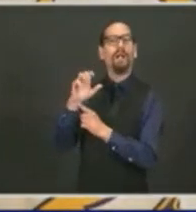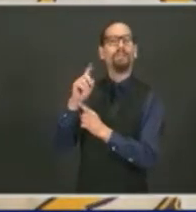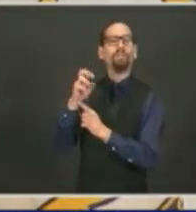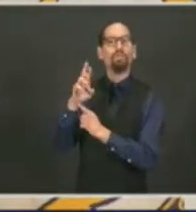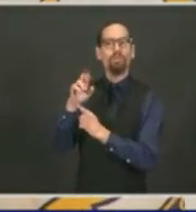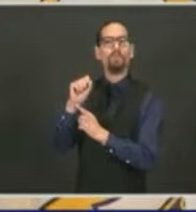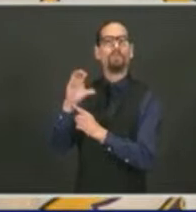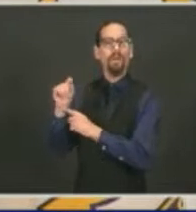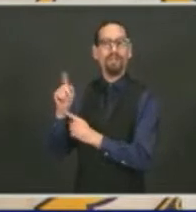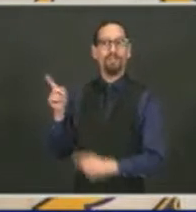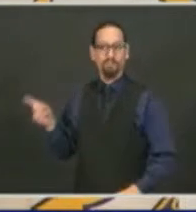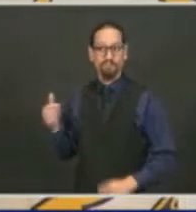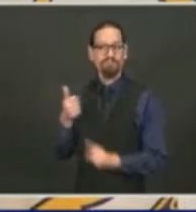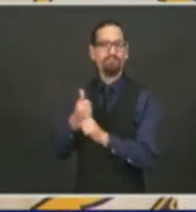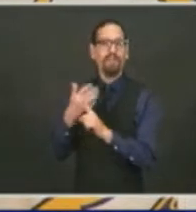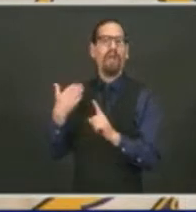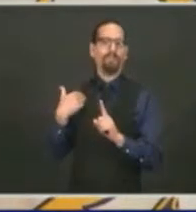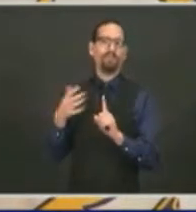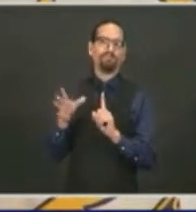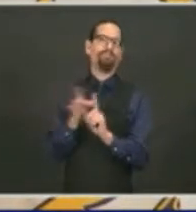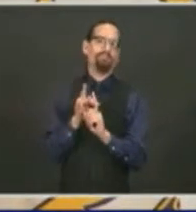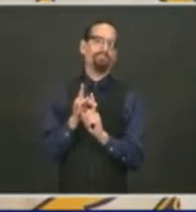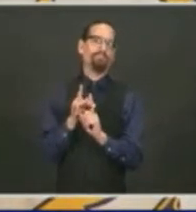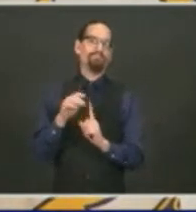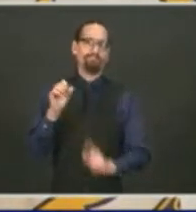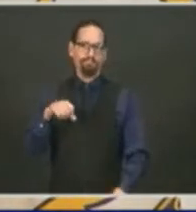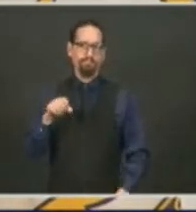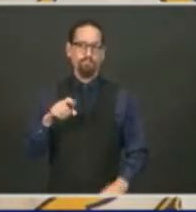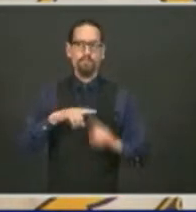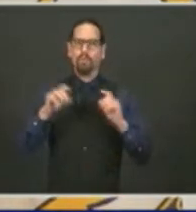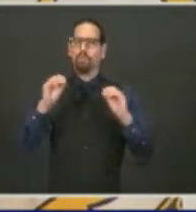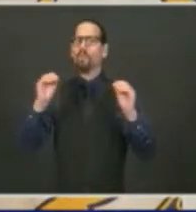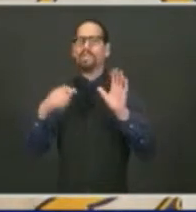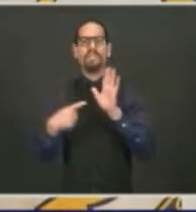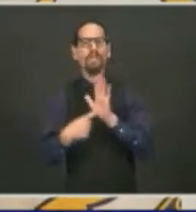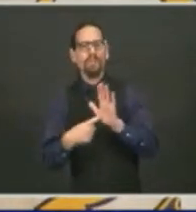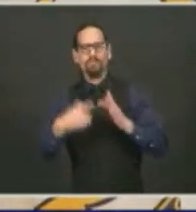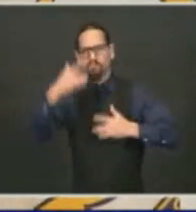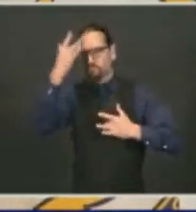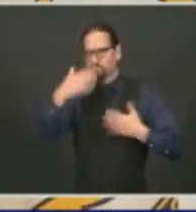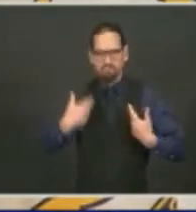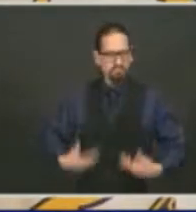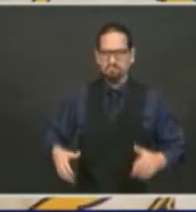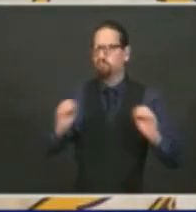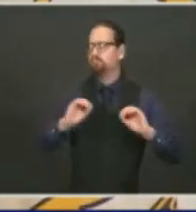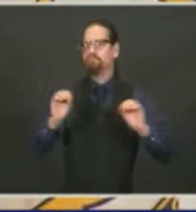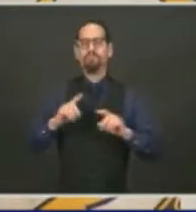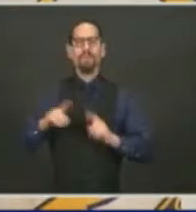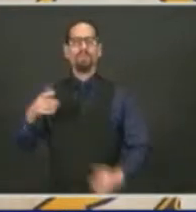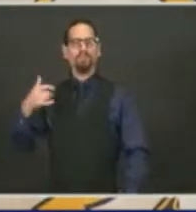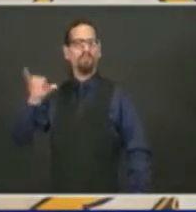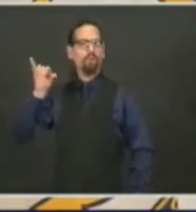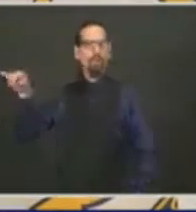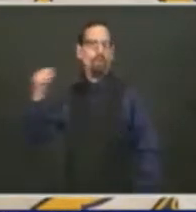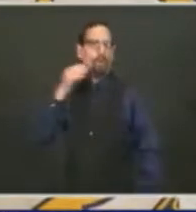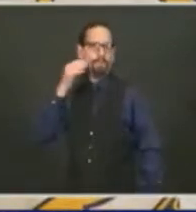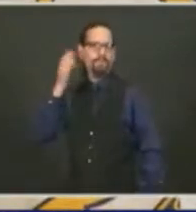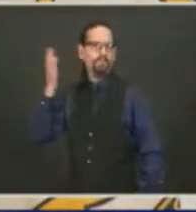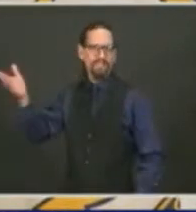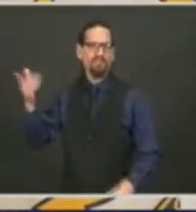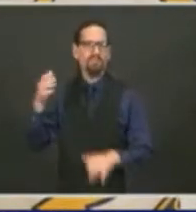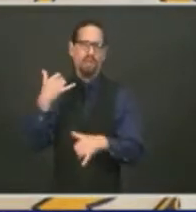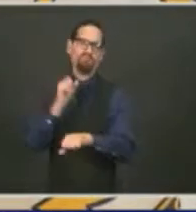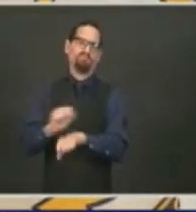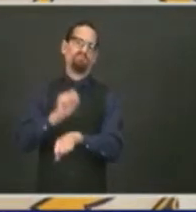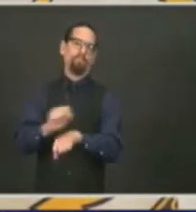home today. She is asymptomatic, feeling fine, and working hard from home. She continues